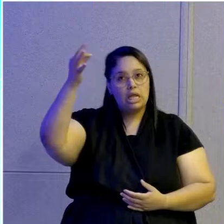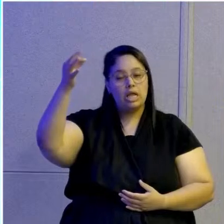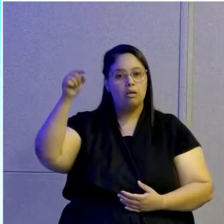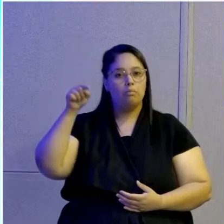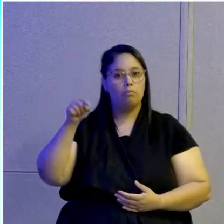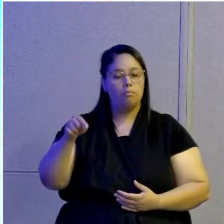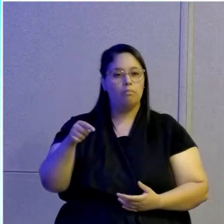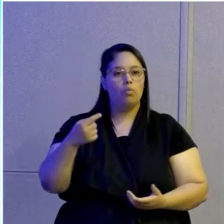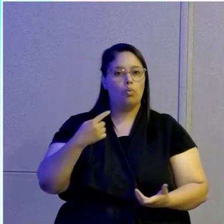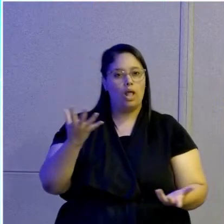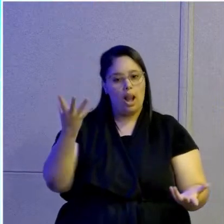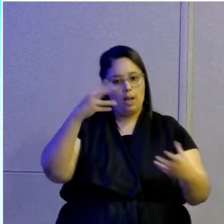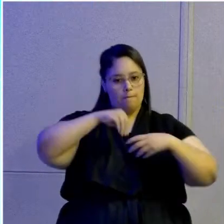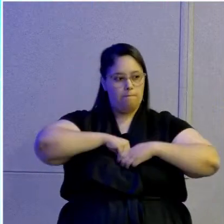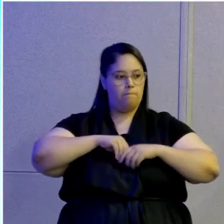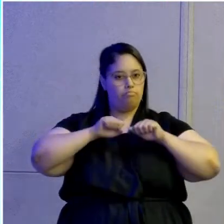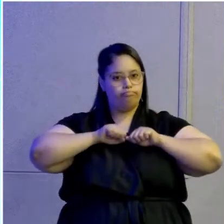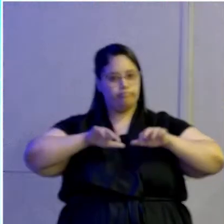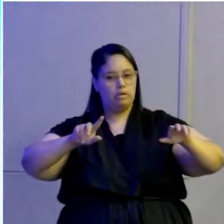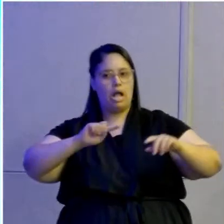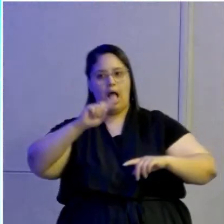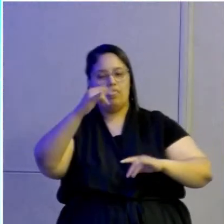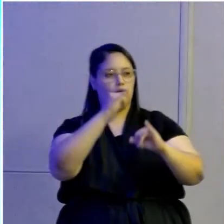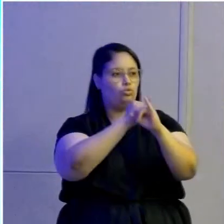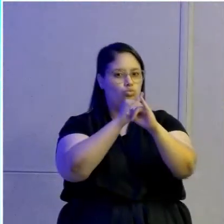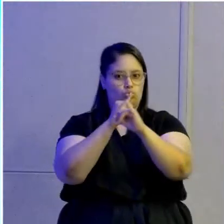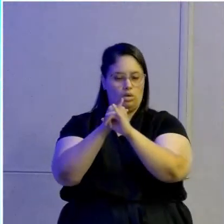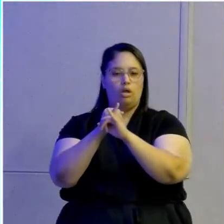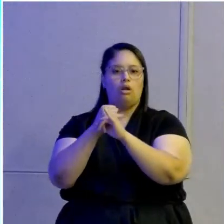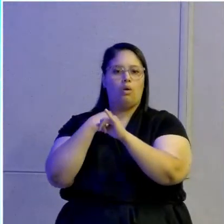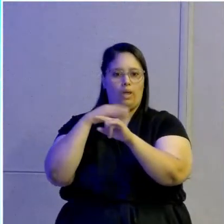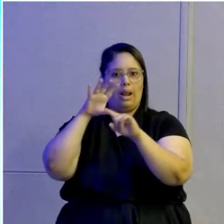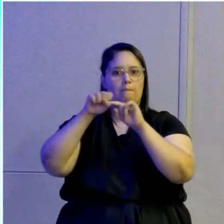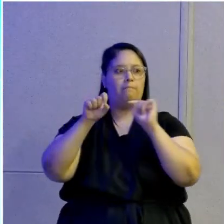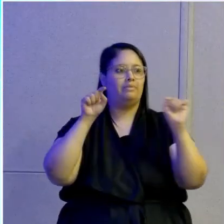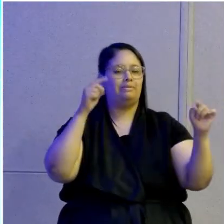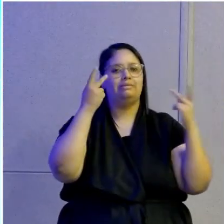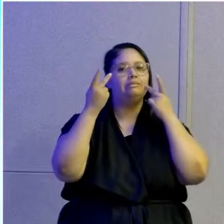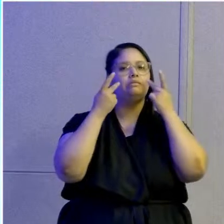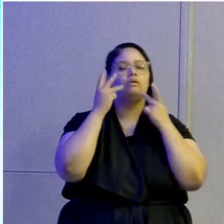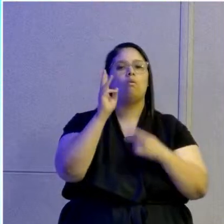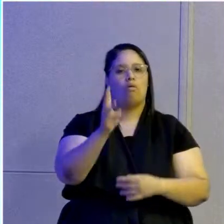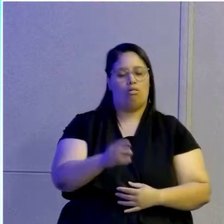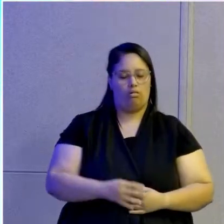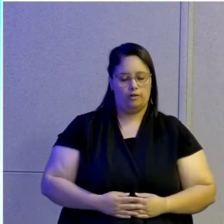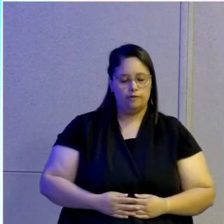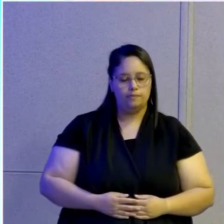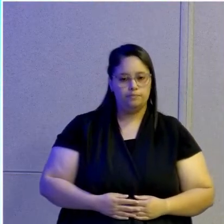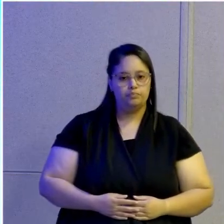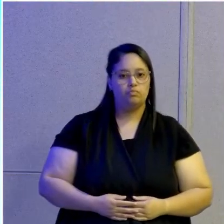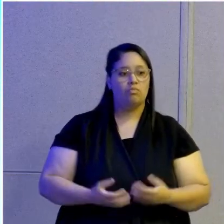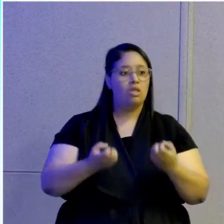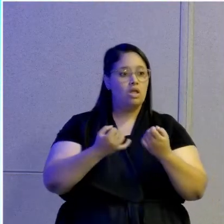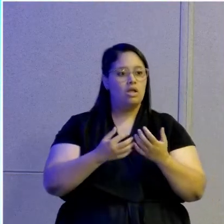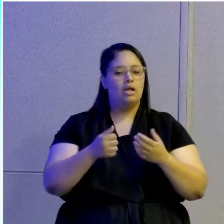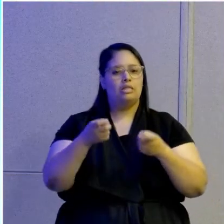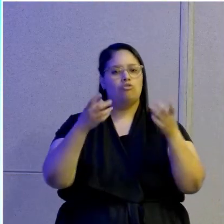it in to other institutions, we are going to be realizing that. to the Managing Director